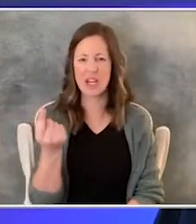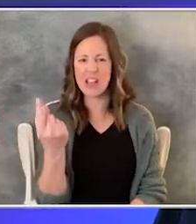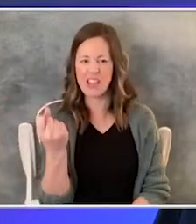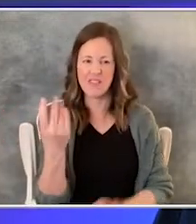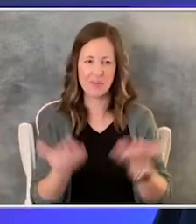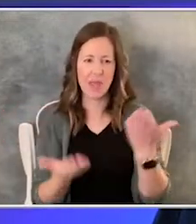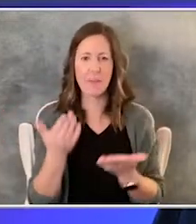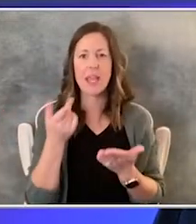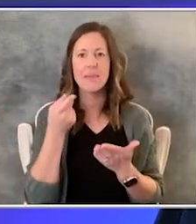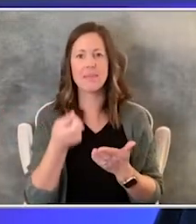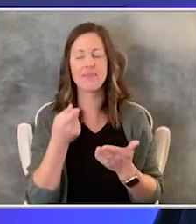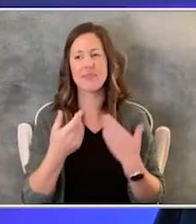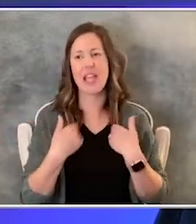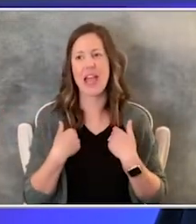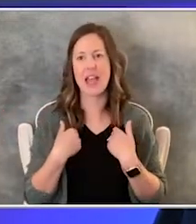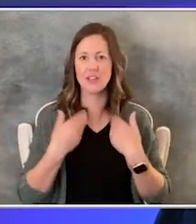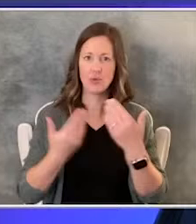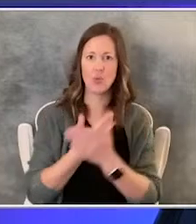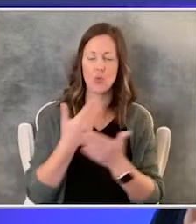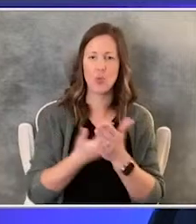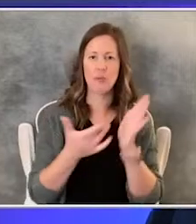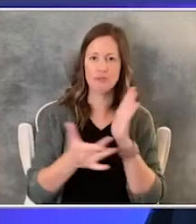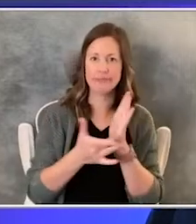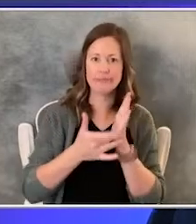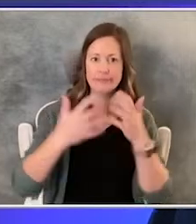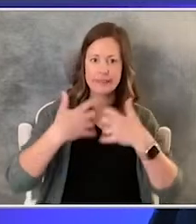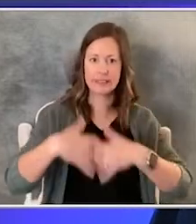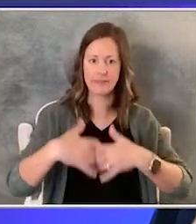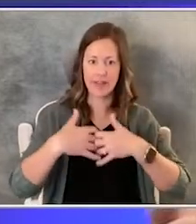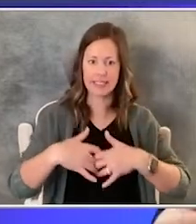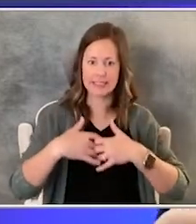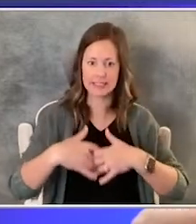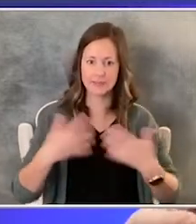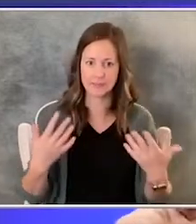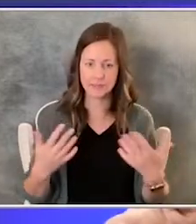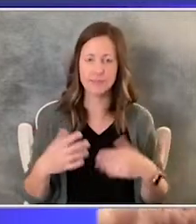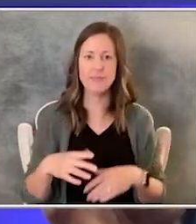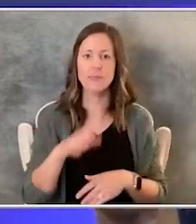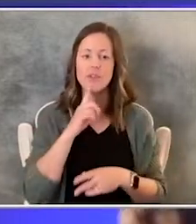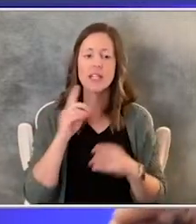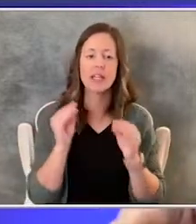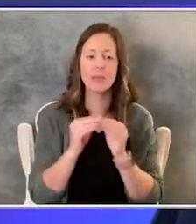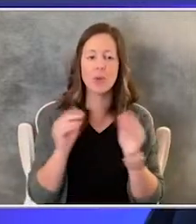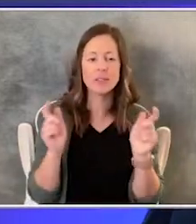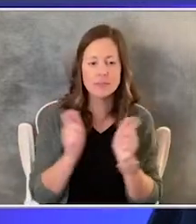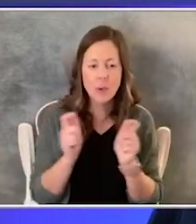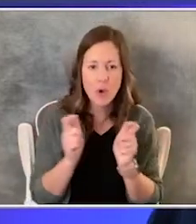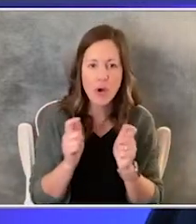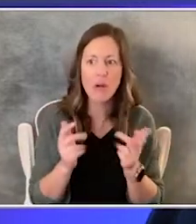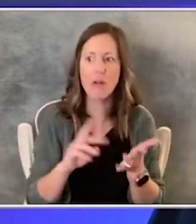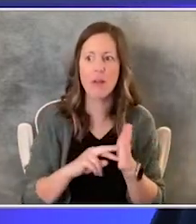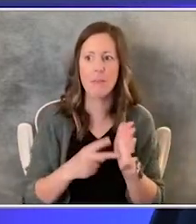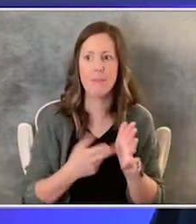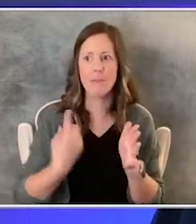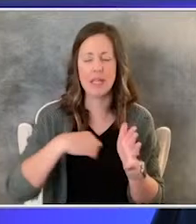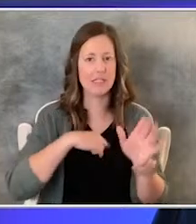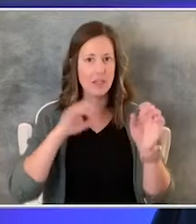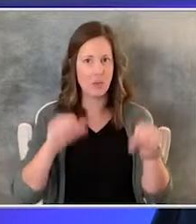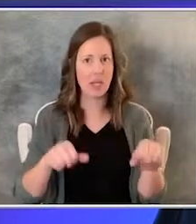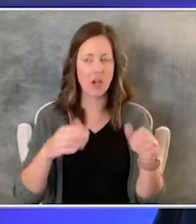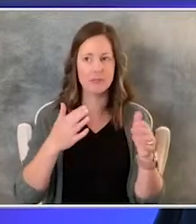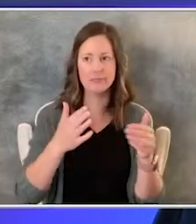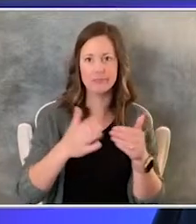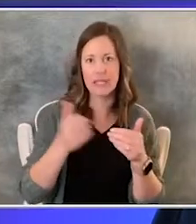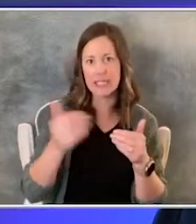amazing. You know, I want to say too that I was surprised that they could go through your wrist, through